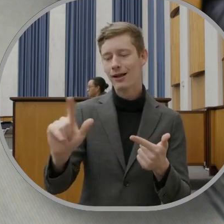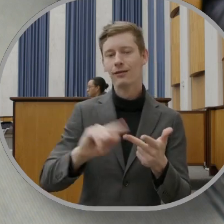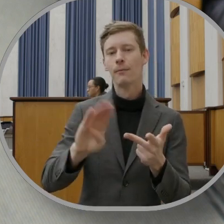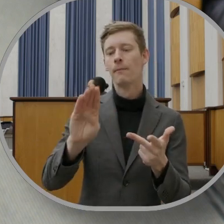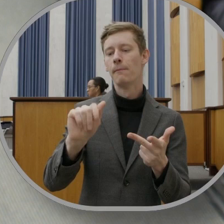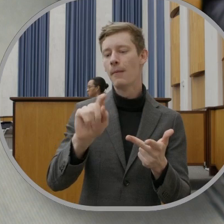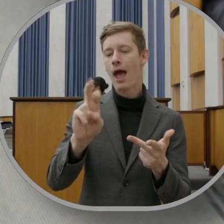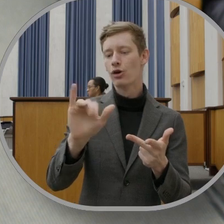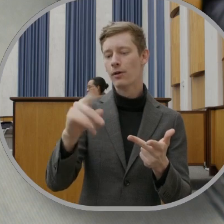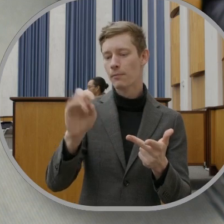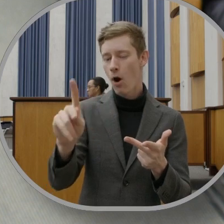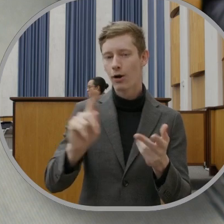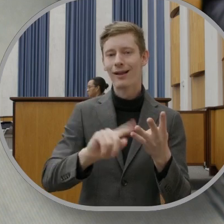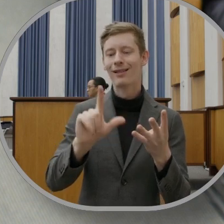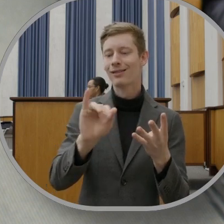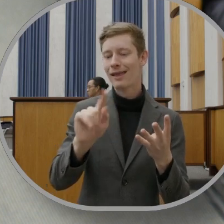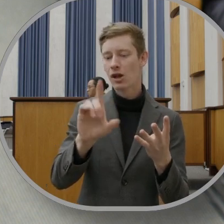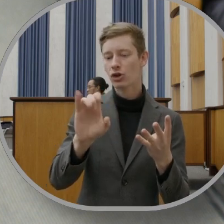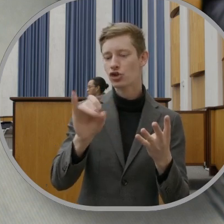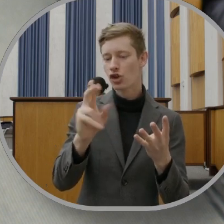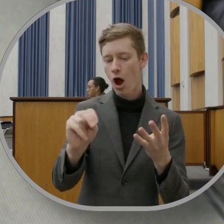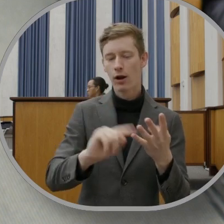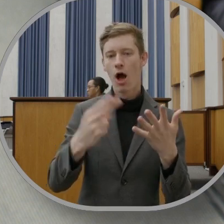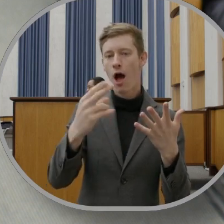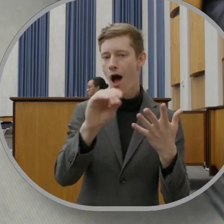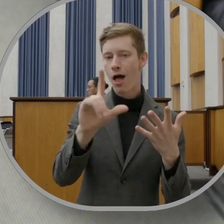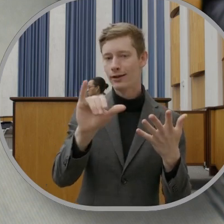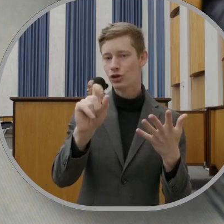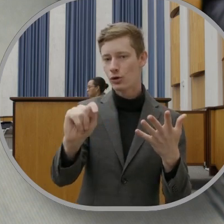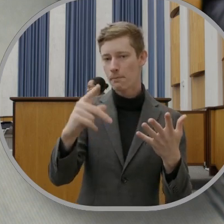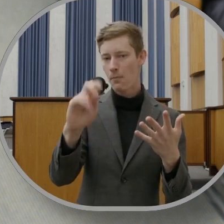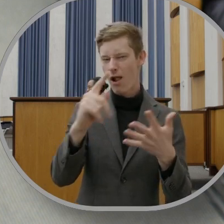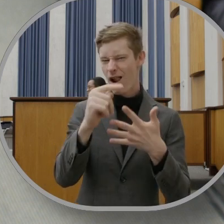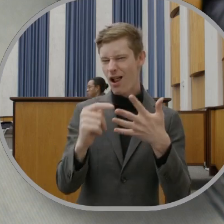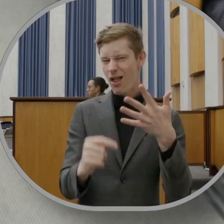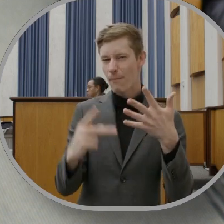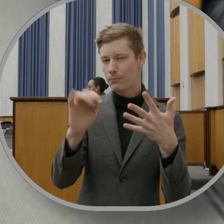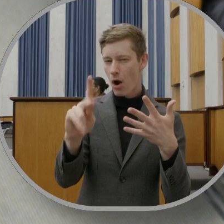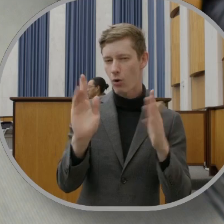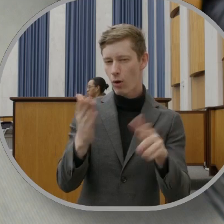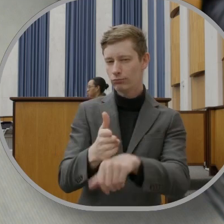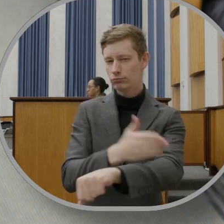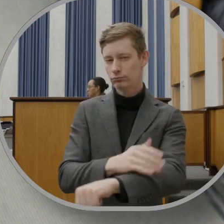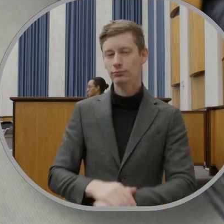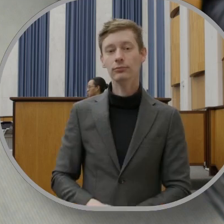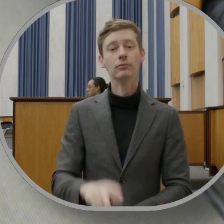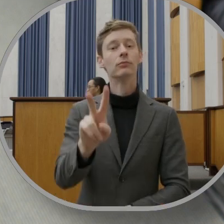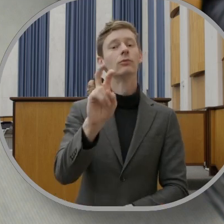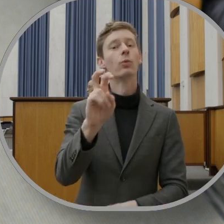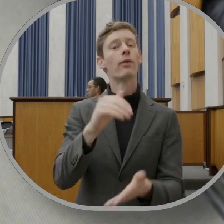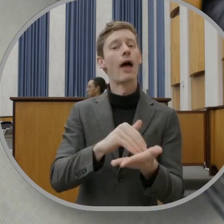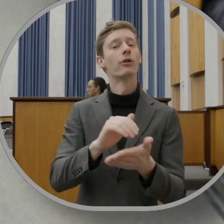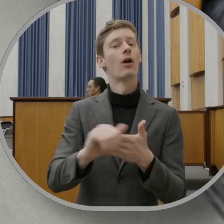Park, Little John Park, and Holly Street Park. We're also including $200,000 to